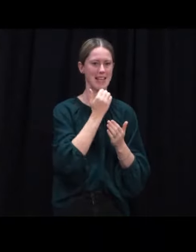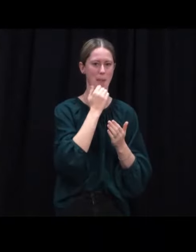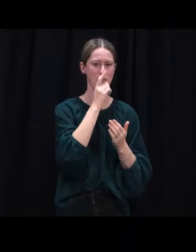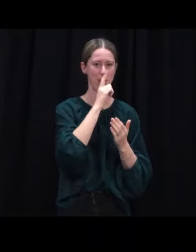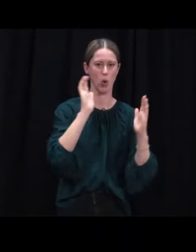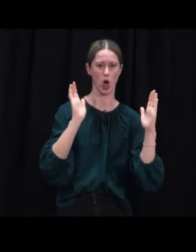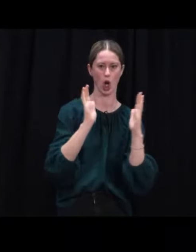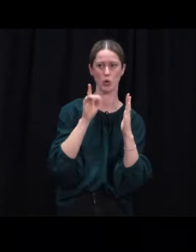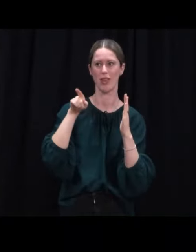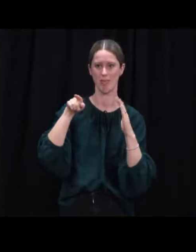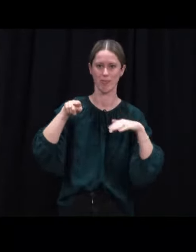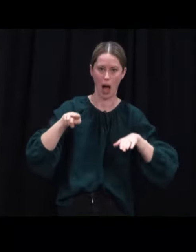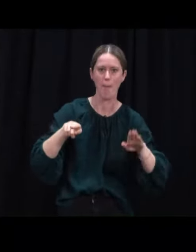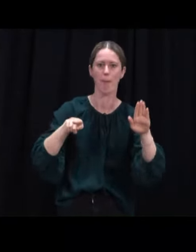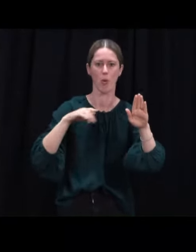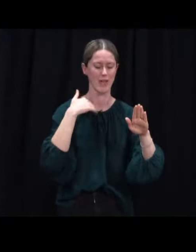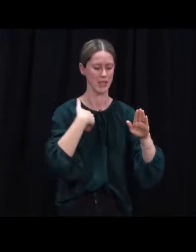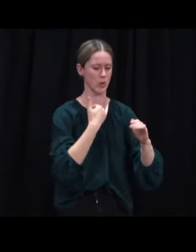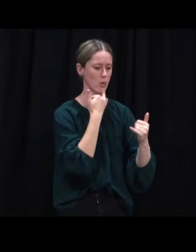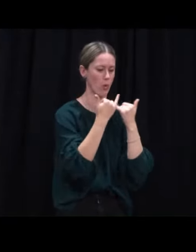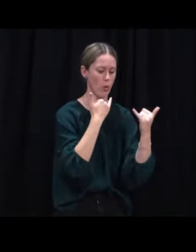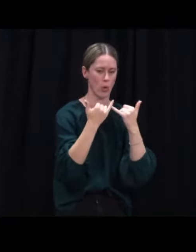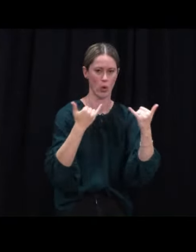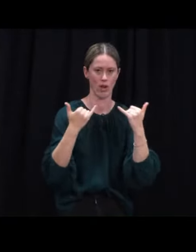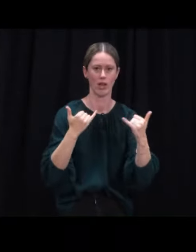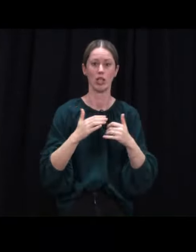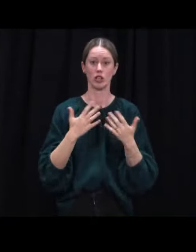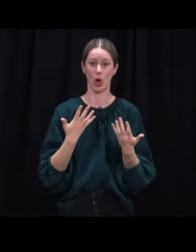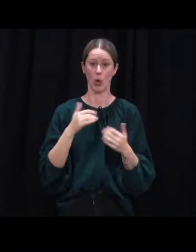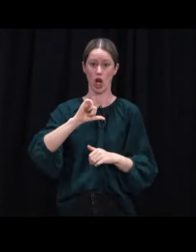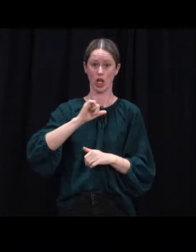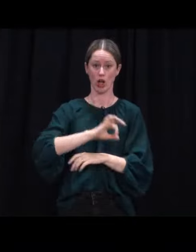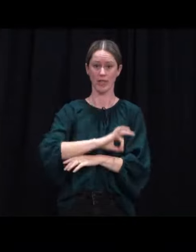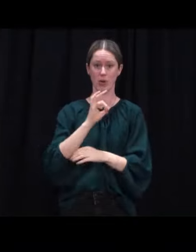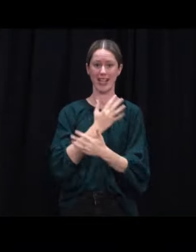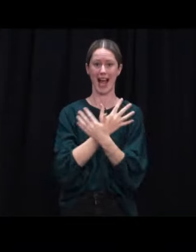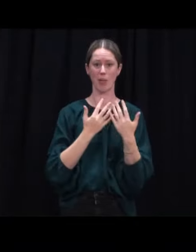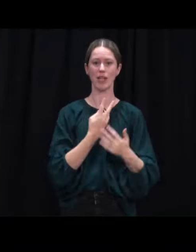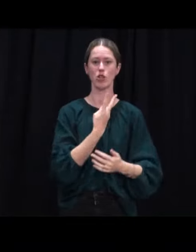have taken to identifying contacts. As of 9 a.m. this morning, there were